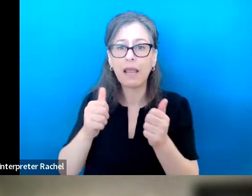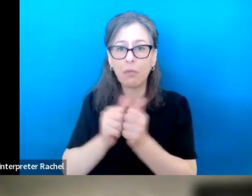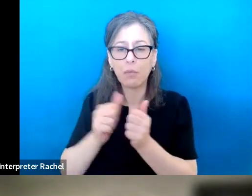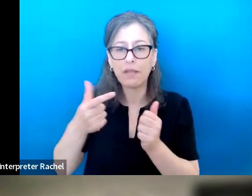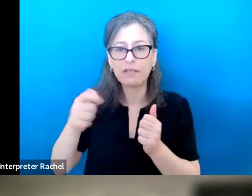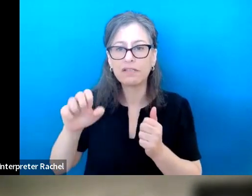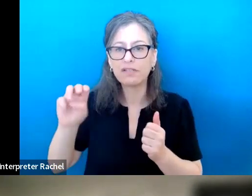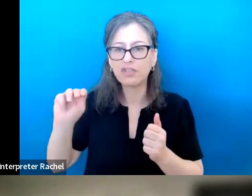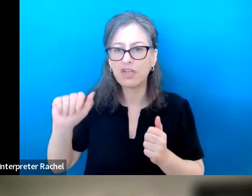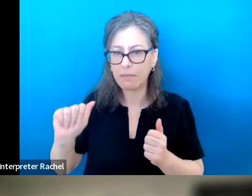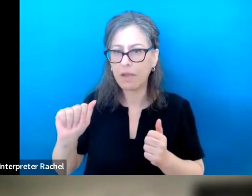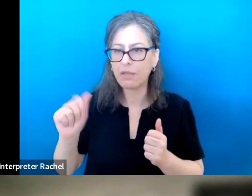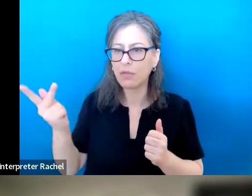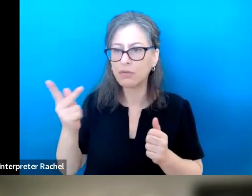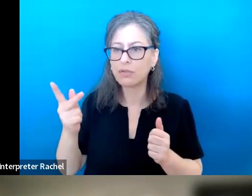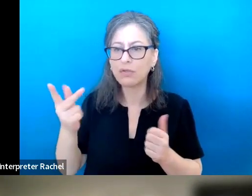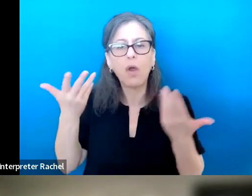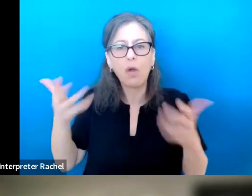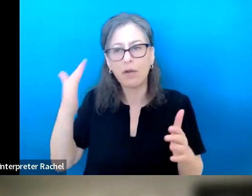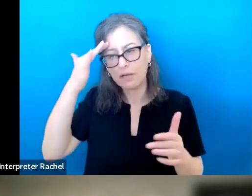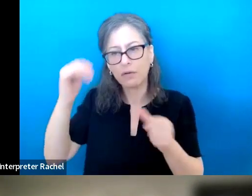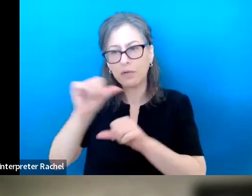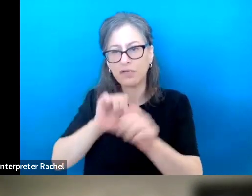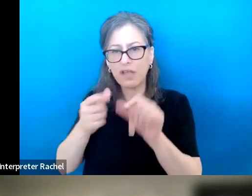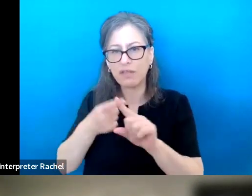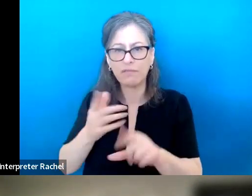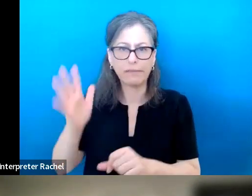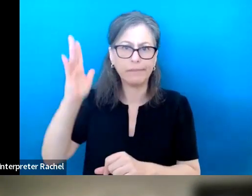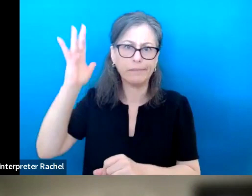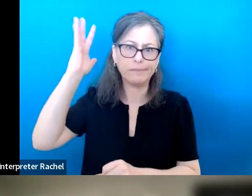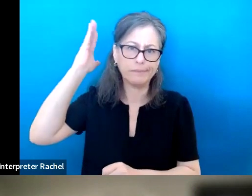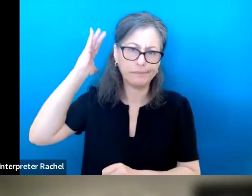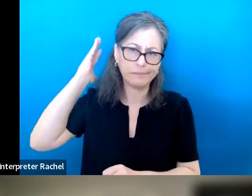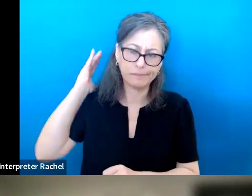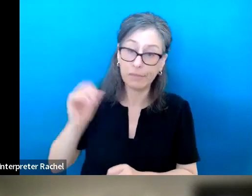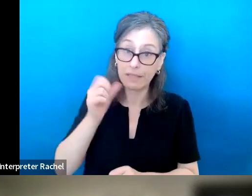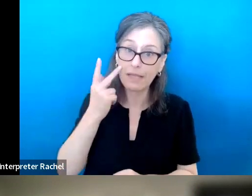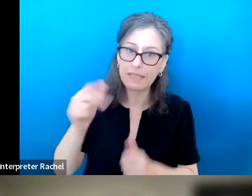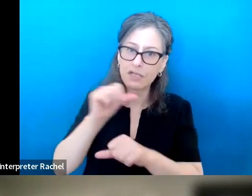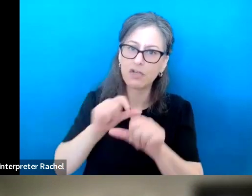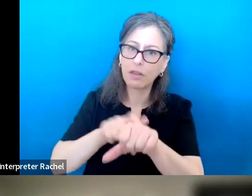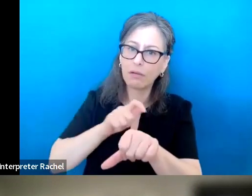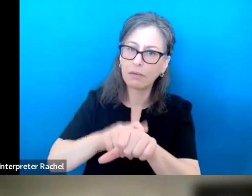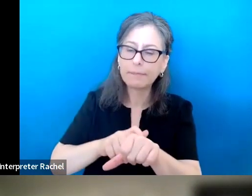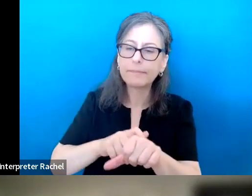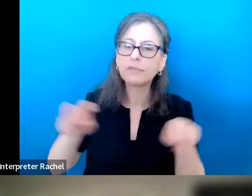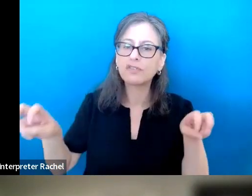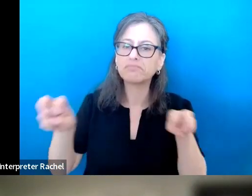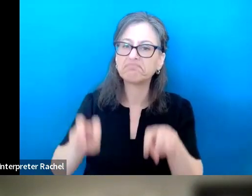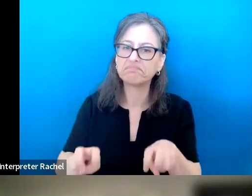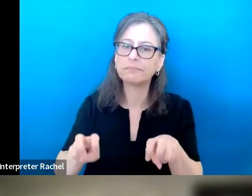put them next to each other, and they knew each other like from 500 years ago and hadn't seen each other for ages, but you